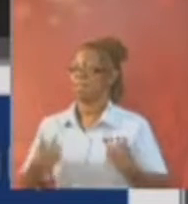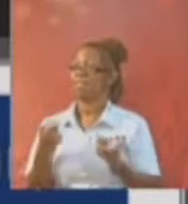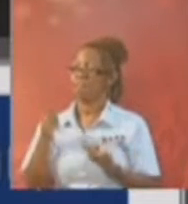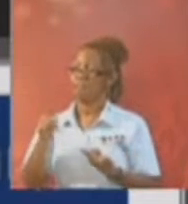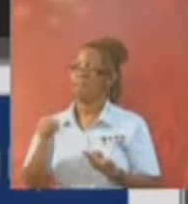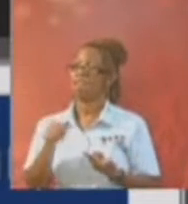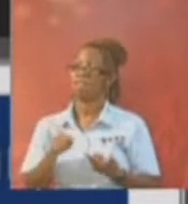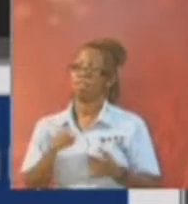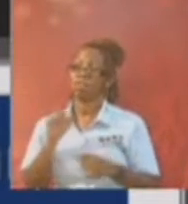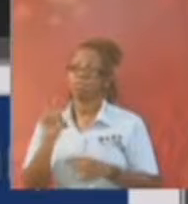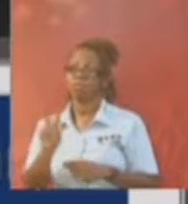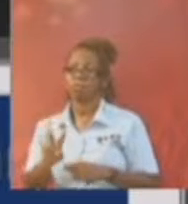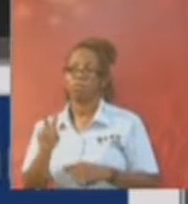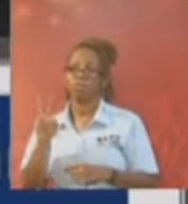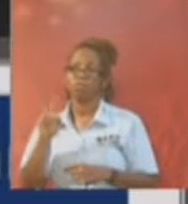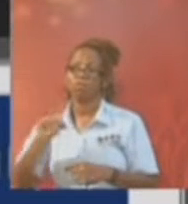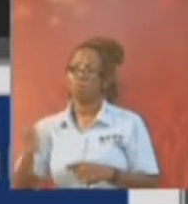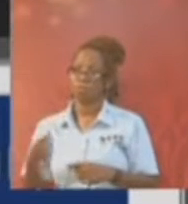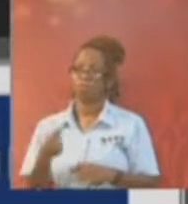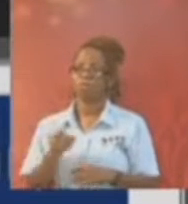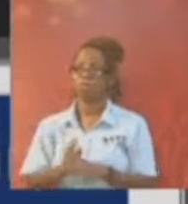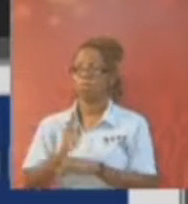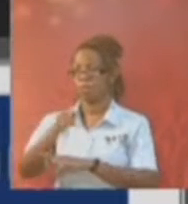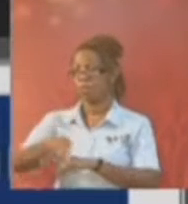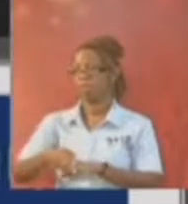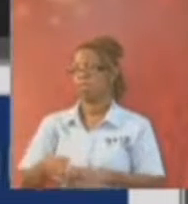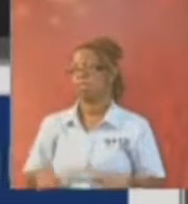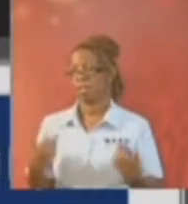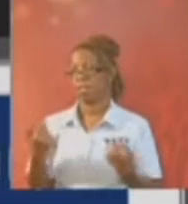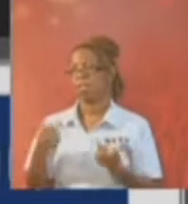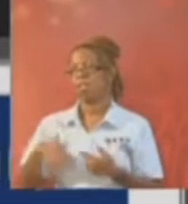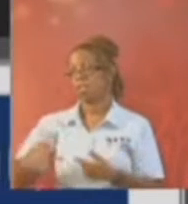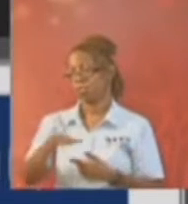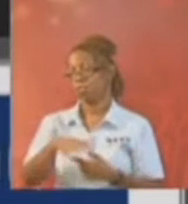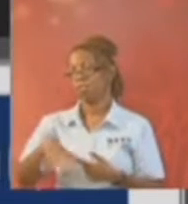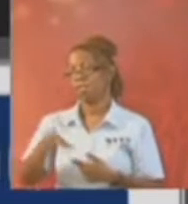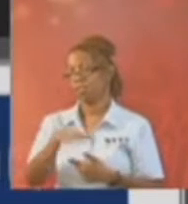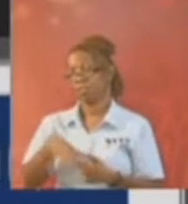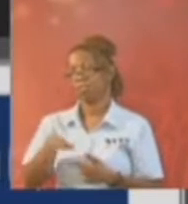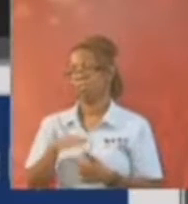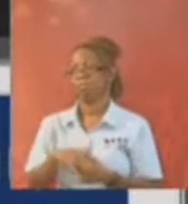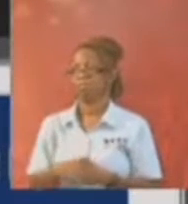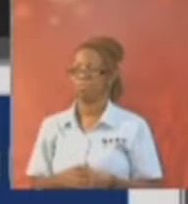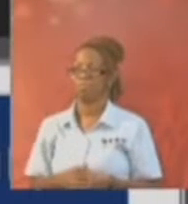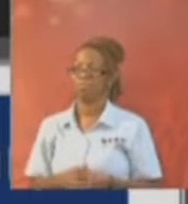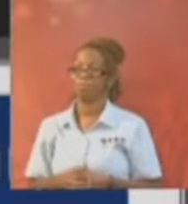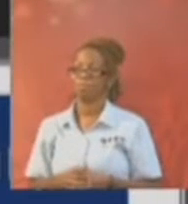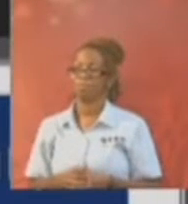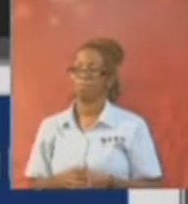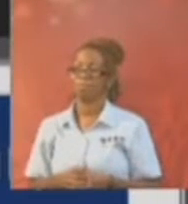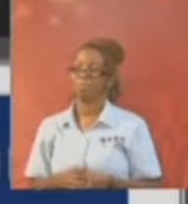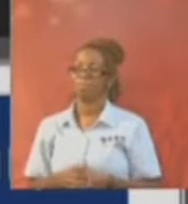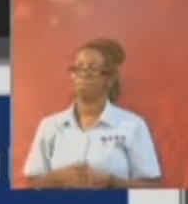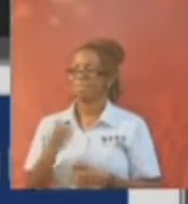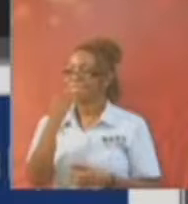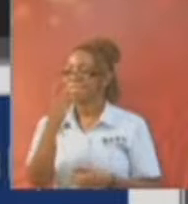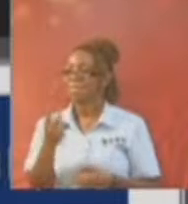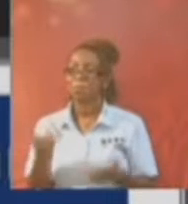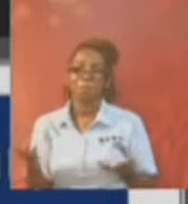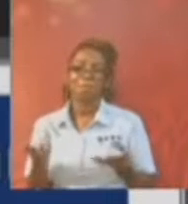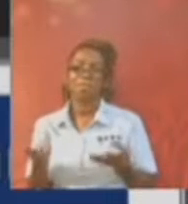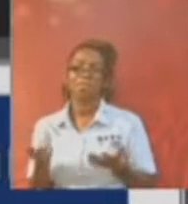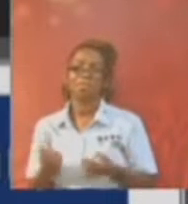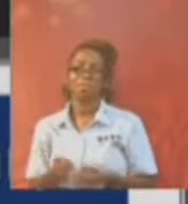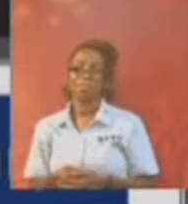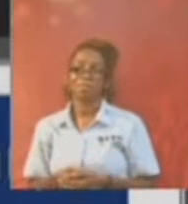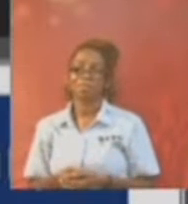200,000 persons living there, and this is the census from 2010-2011, and you can see it's a